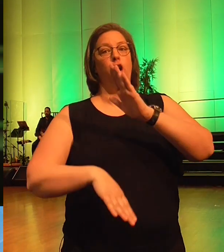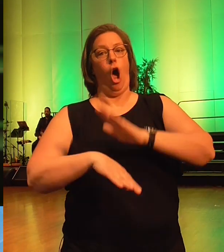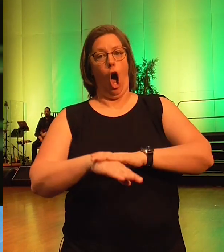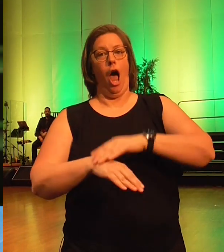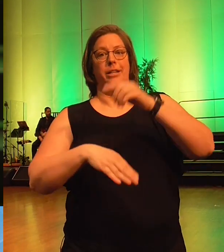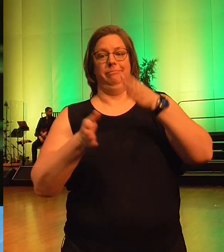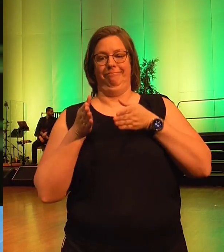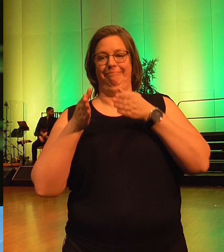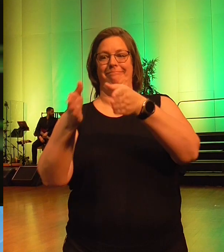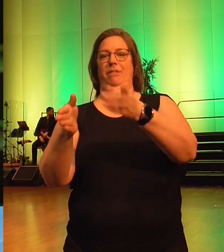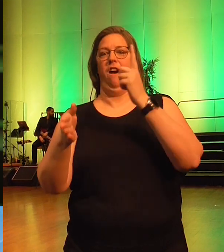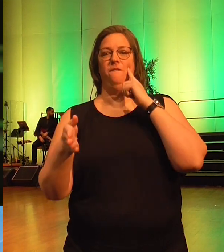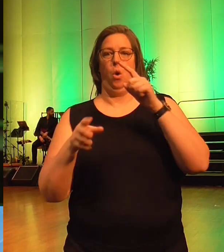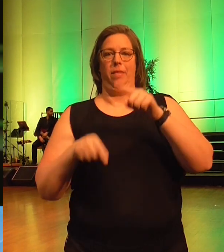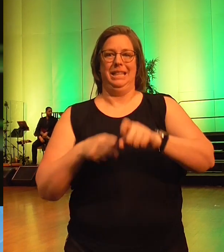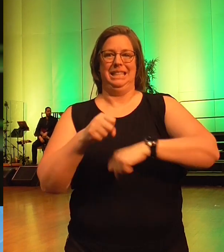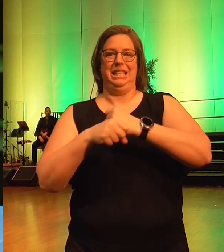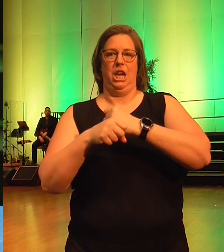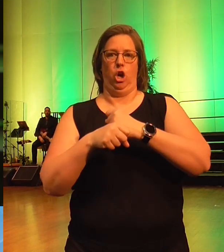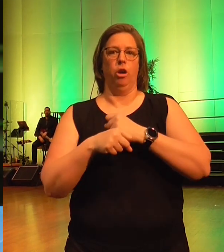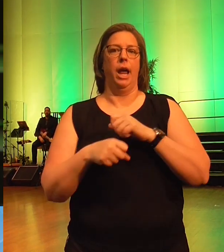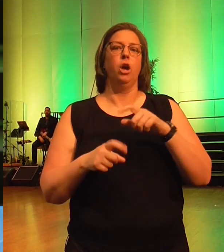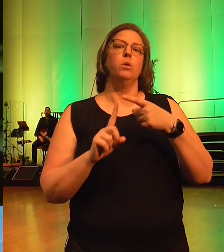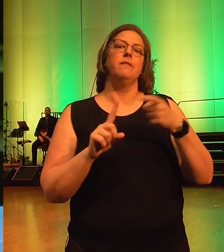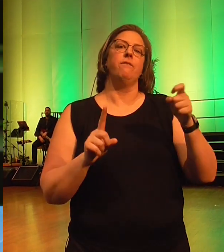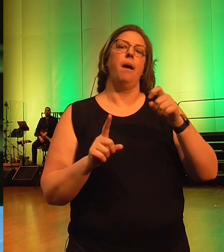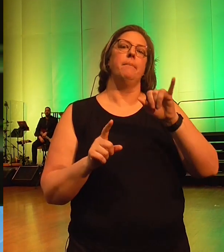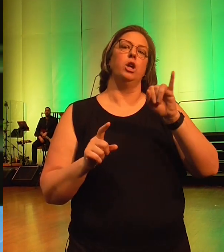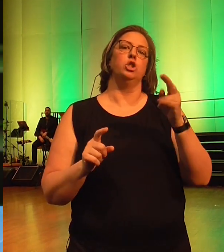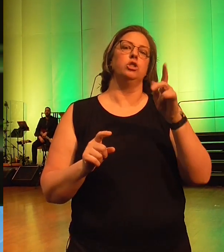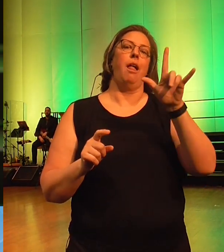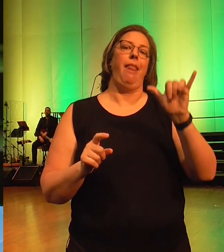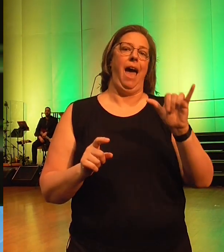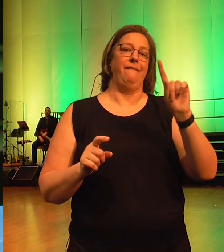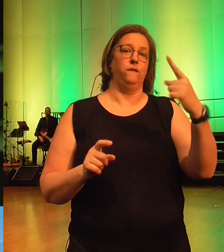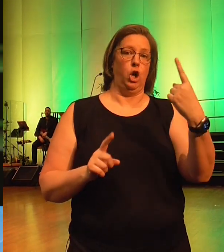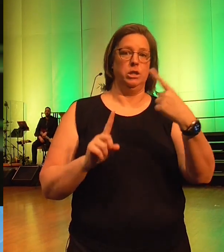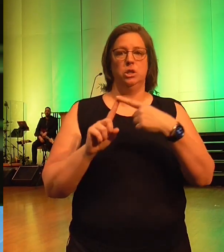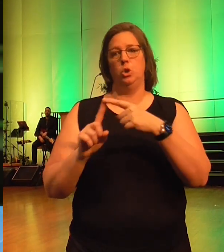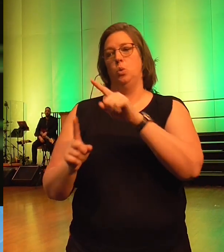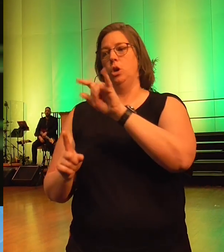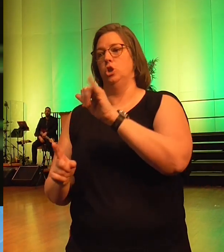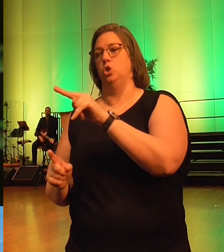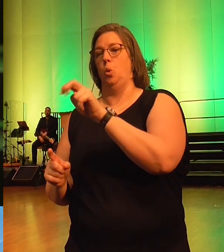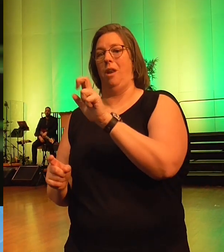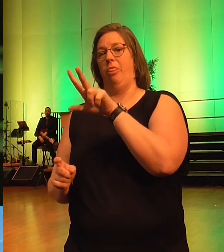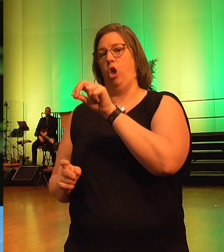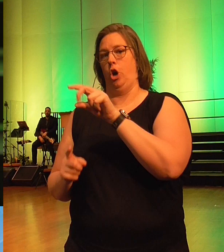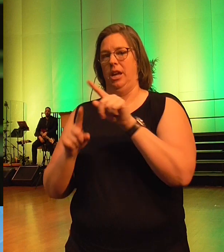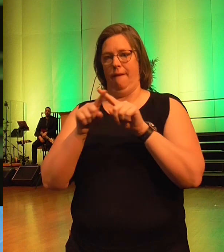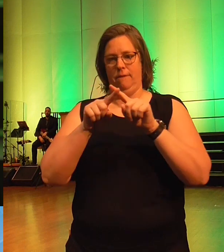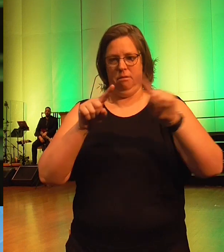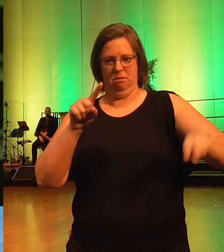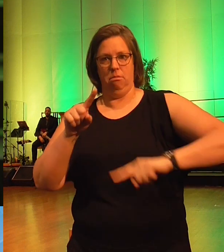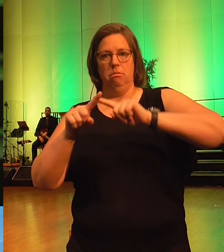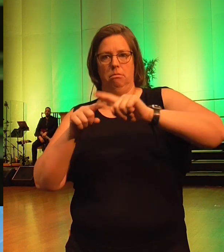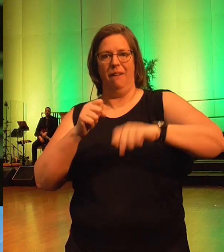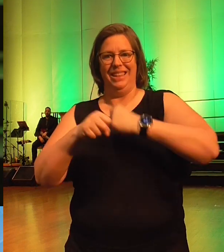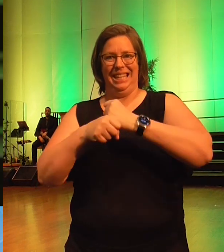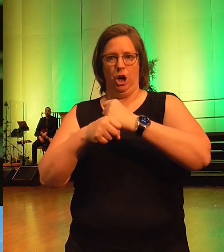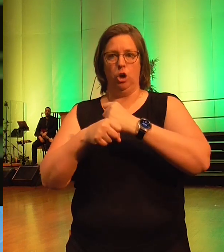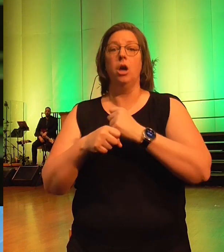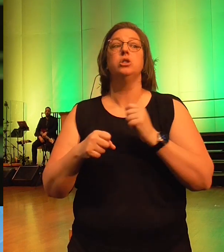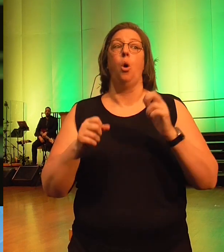year. Now, our fiscal year runs from July 1st to June 30th. Of every year. So we're on budget where our expenses are